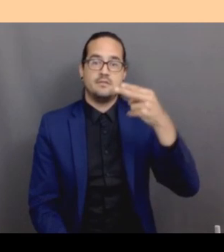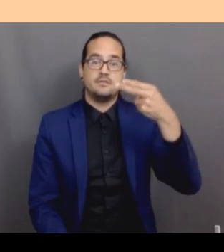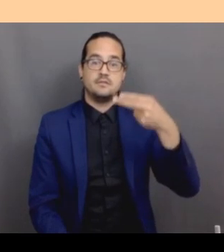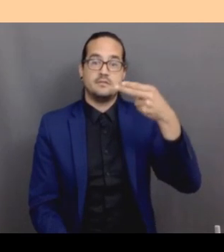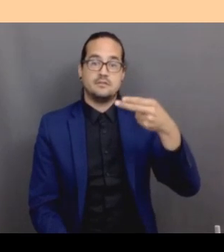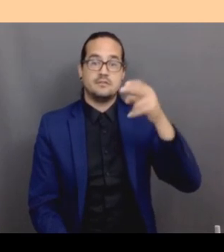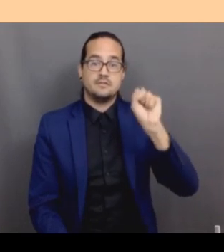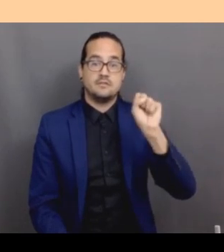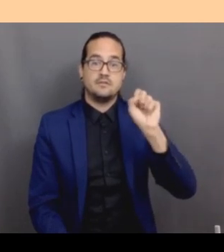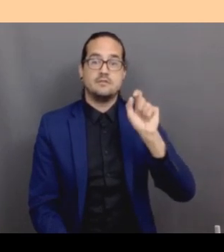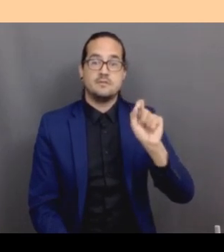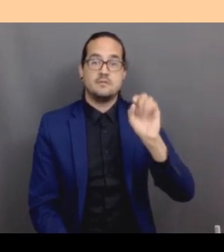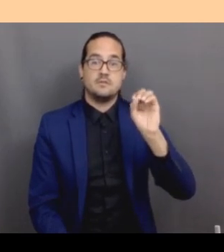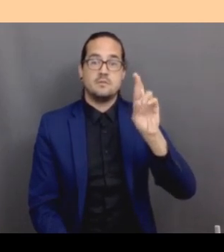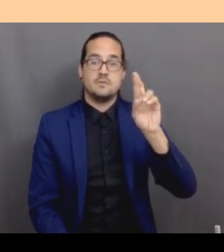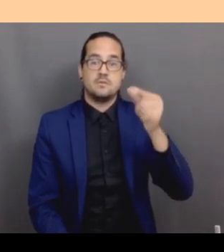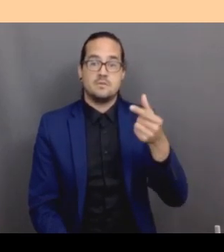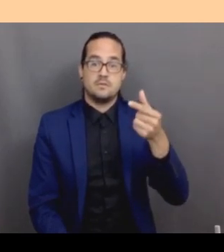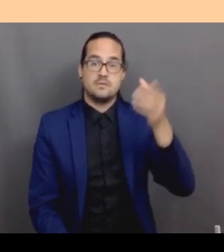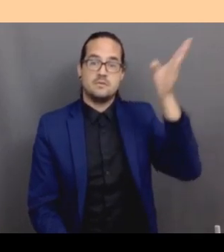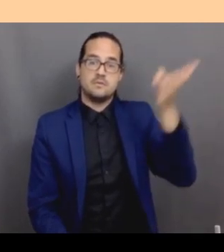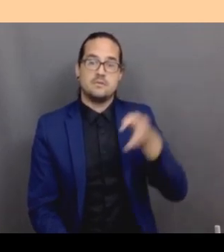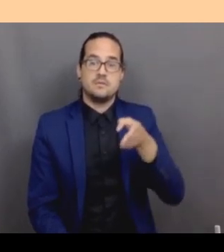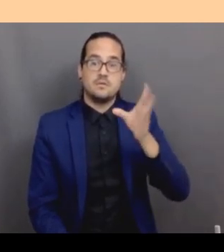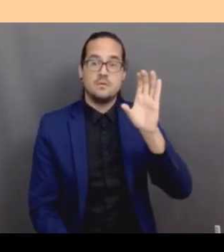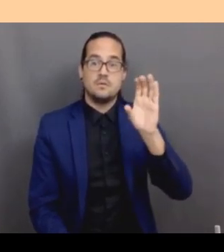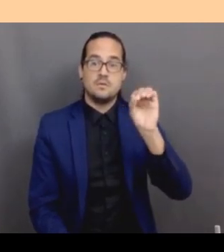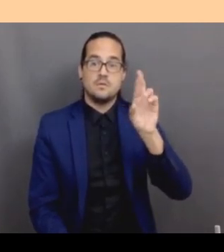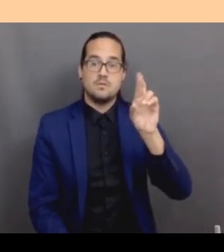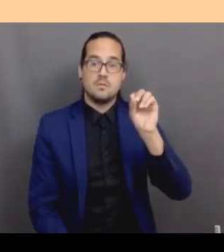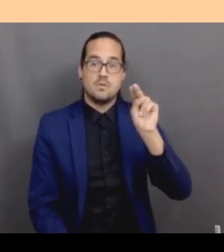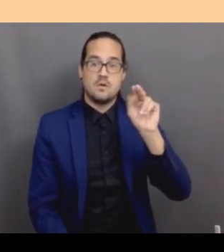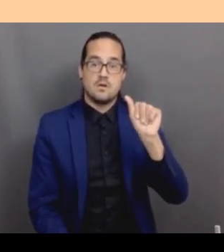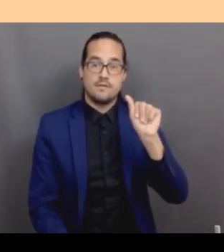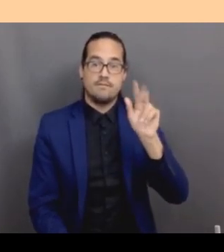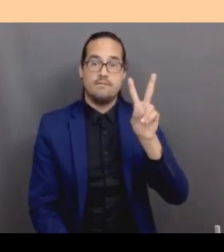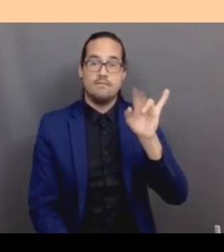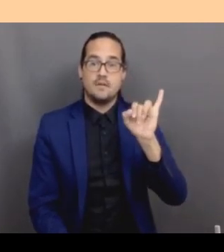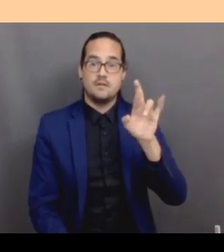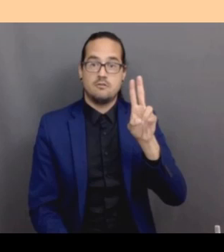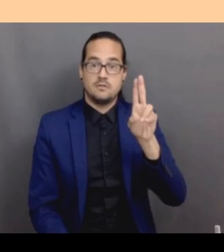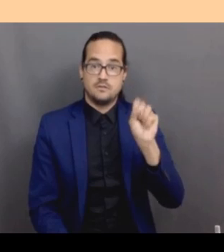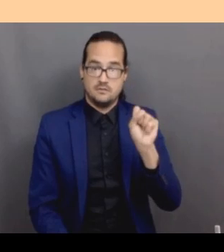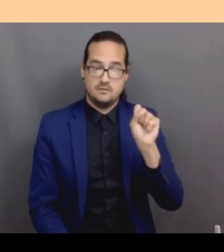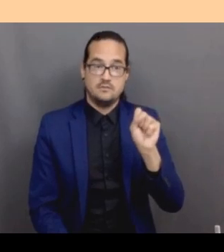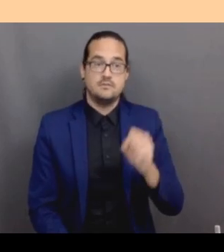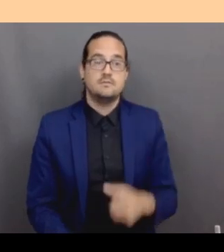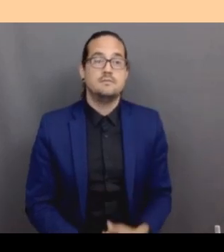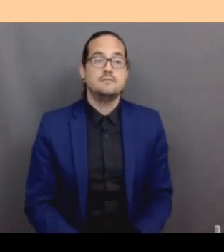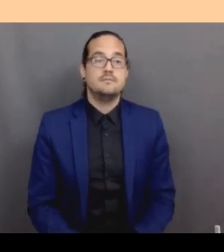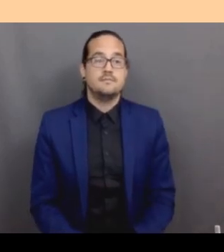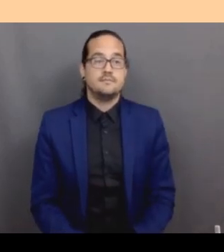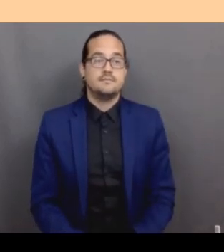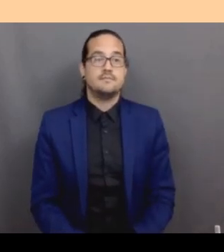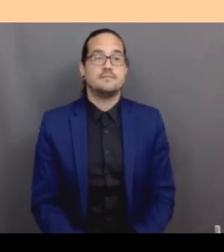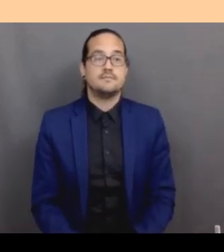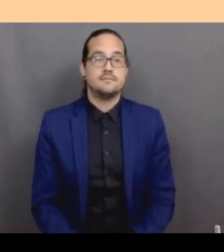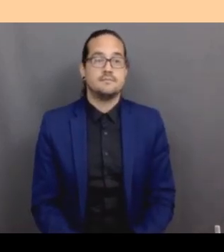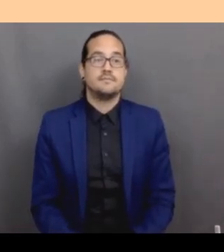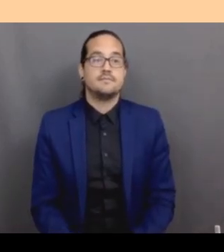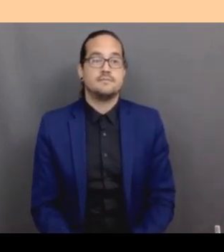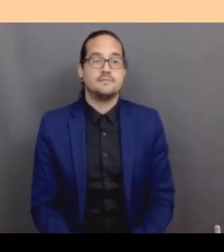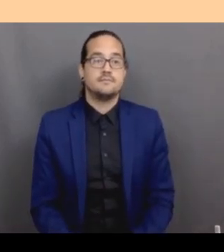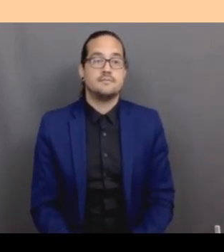marinhhs.org/coronavirus. And that website is available in English, Spanish, Vietnamese, and other languages. So we now just have